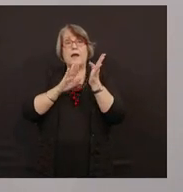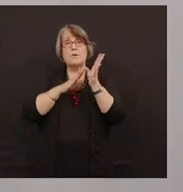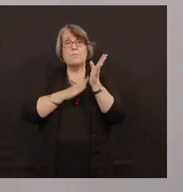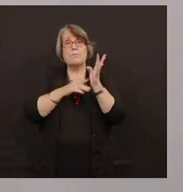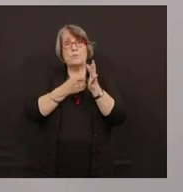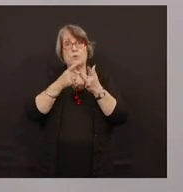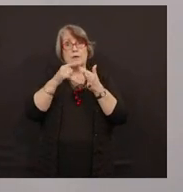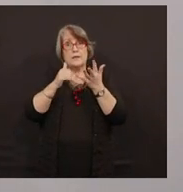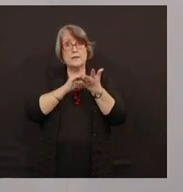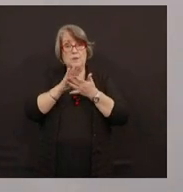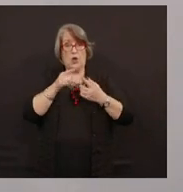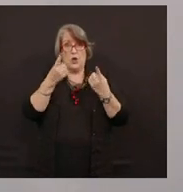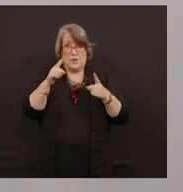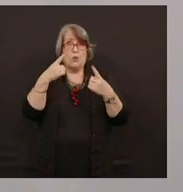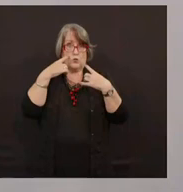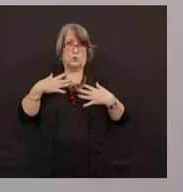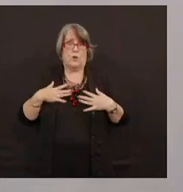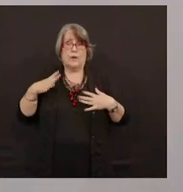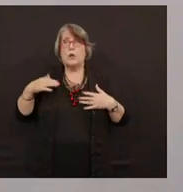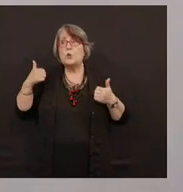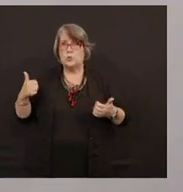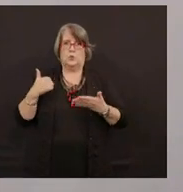really shows us that. It's